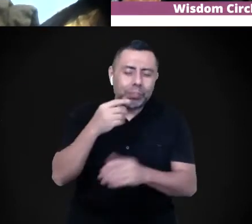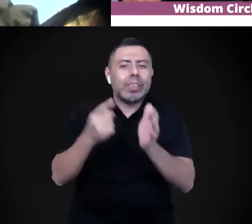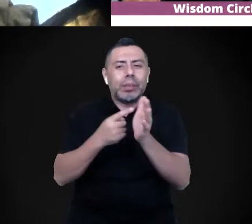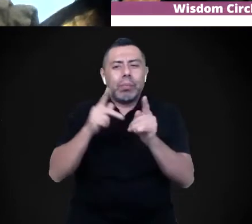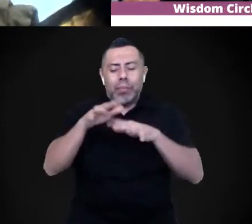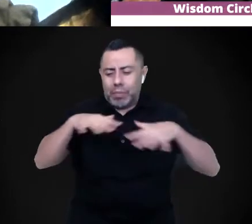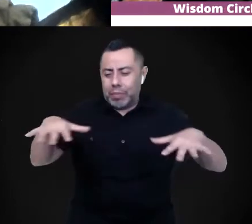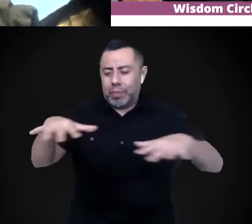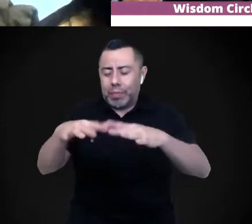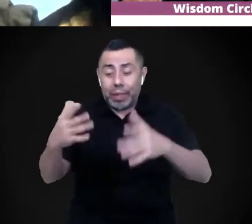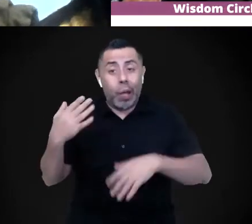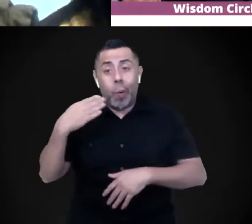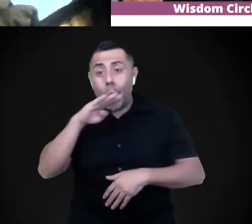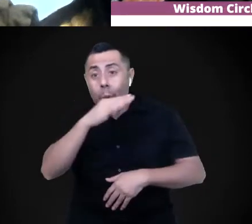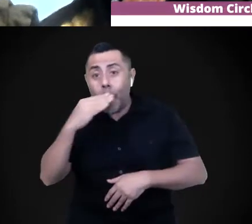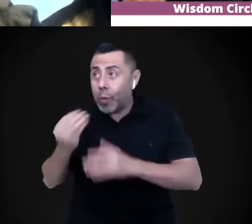in the season.